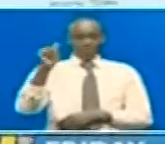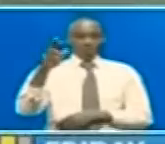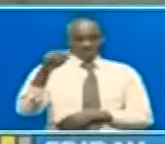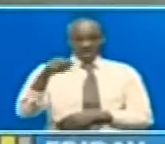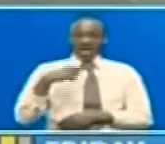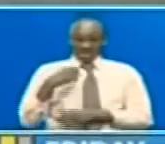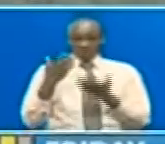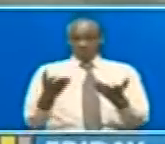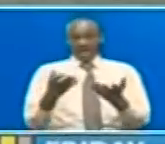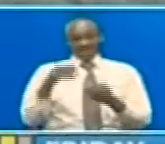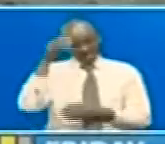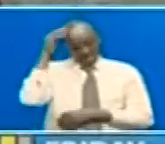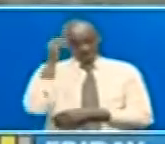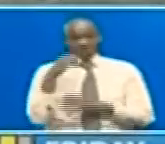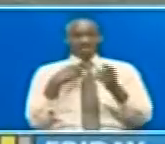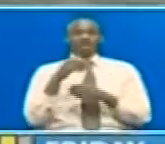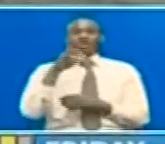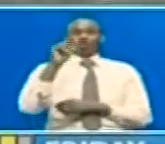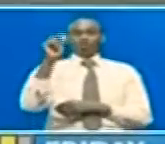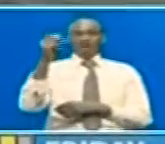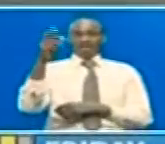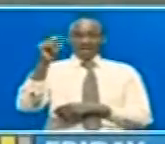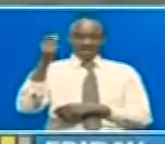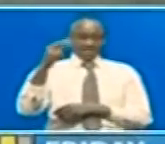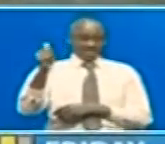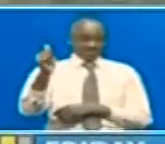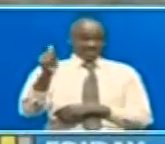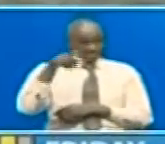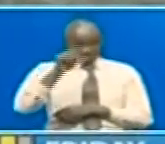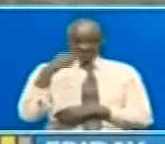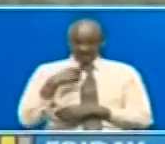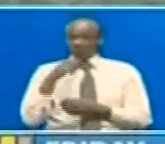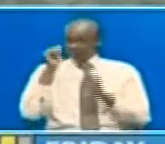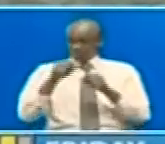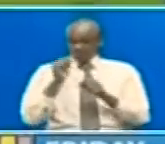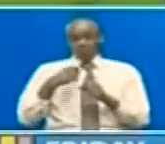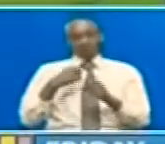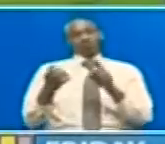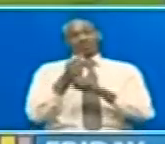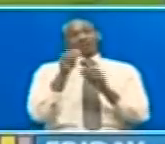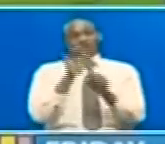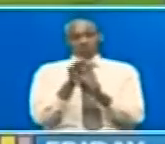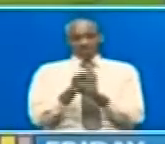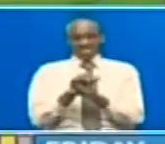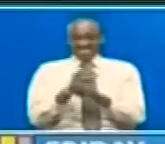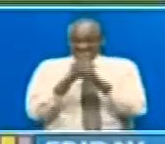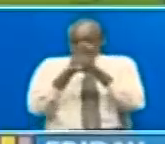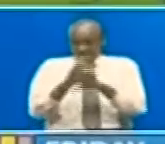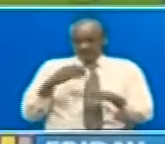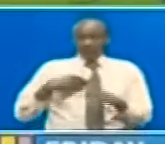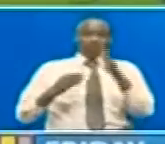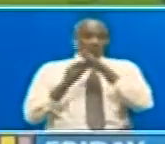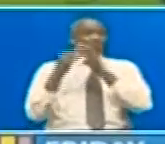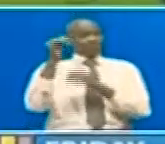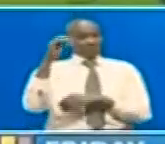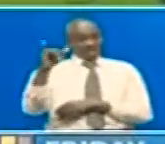the Lions Den in Ruaraka. It will be an acid test for the Bankers, who are yet to concede a match thus far. Defending champion Stopfra Nakuru will be